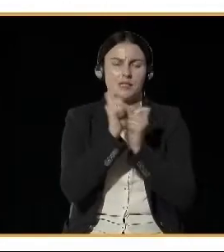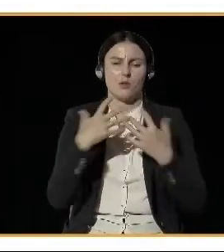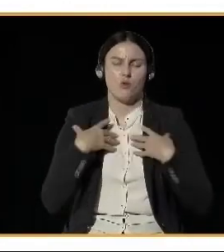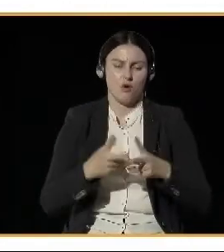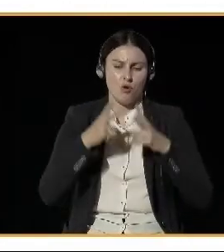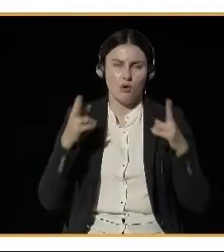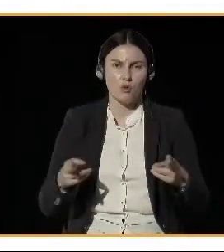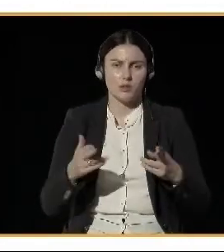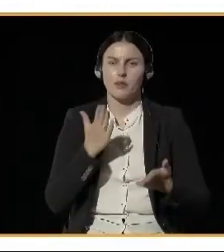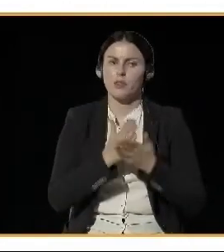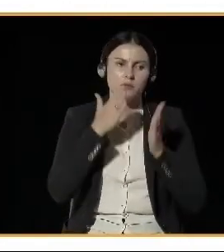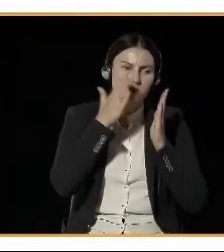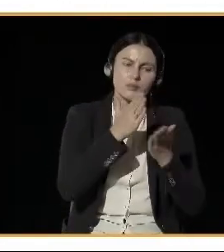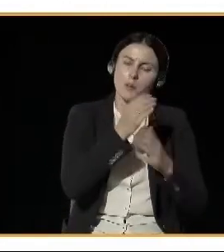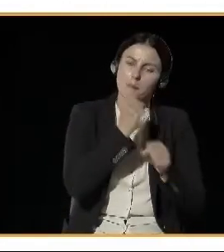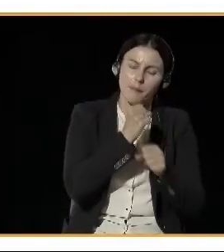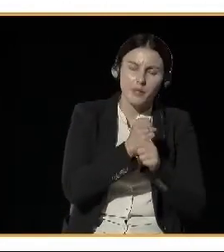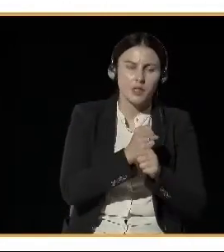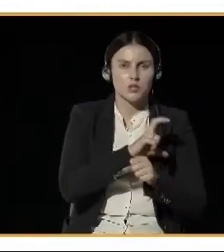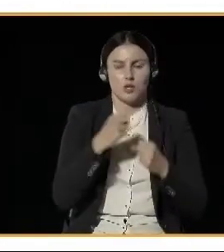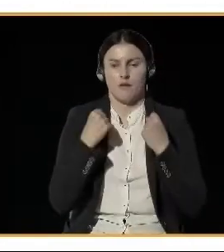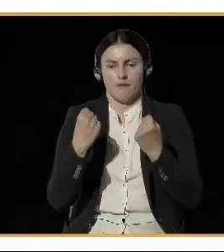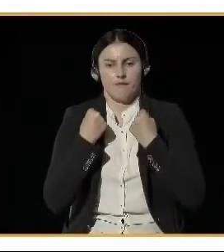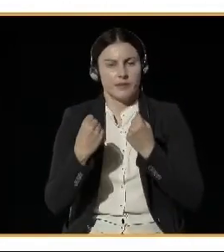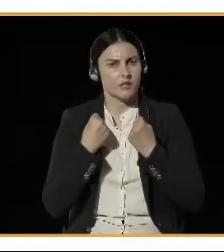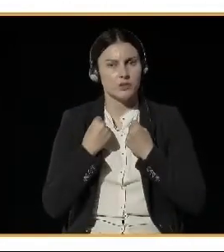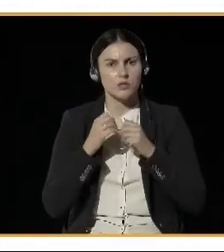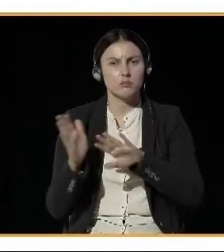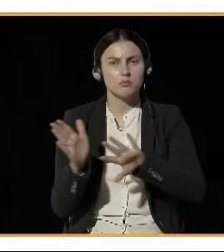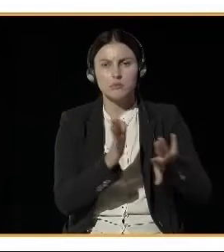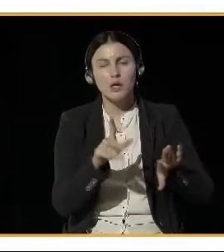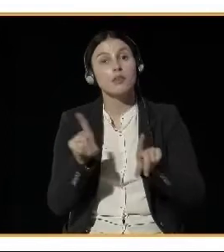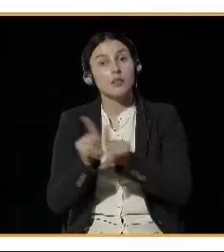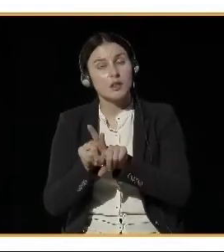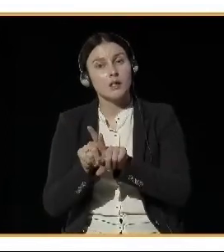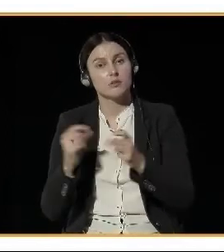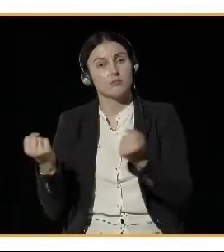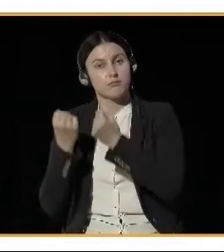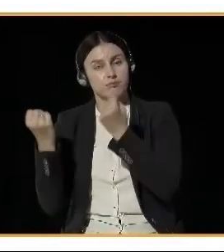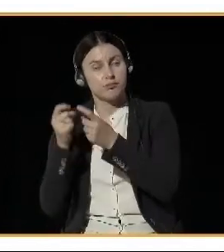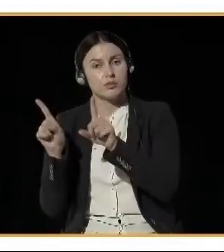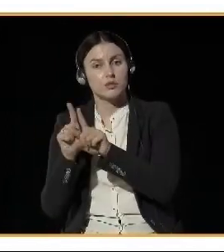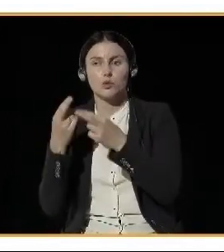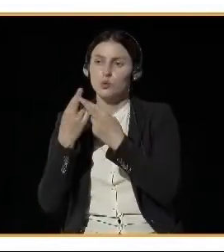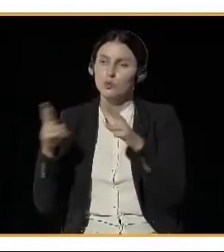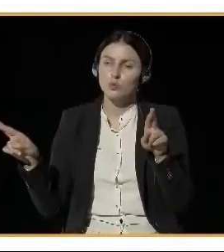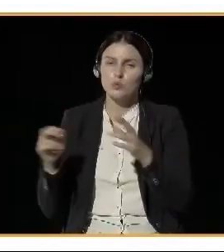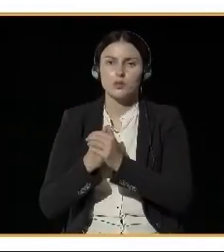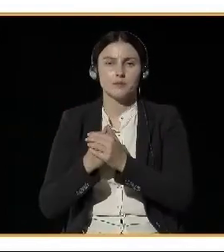work, on physical activity, but as involving ourselves in several different